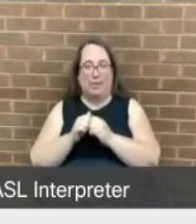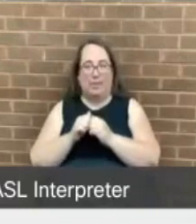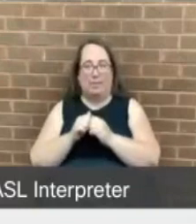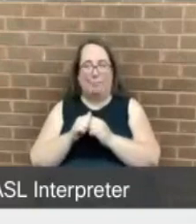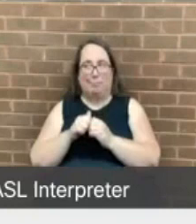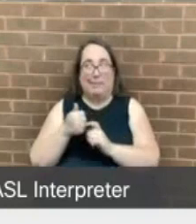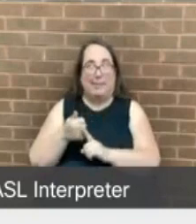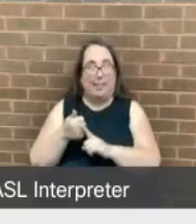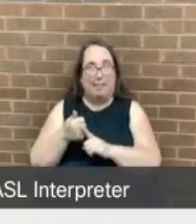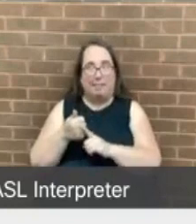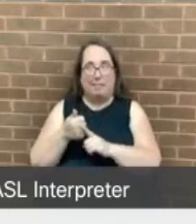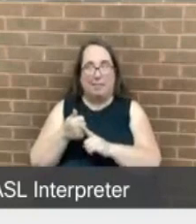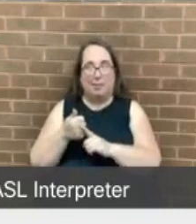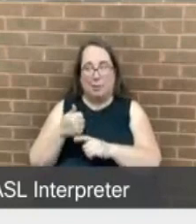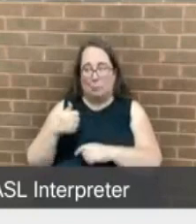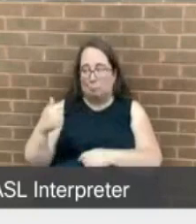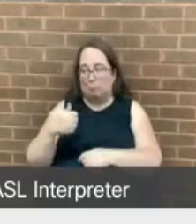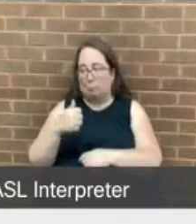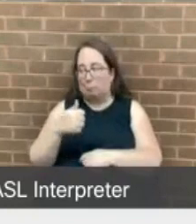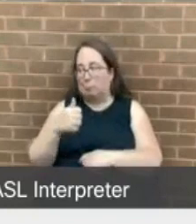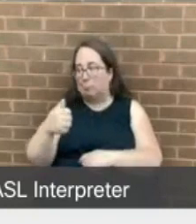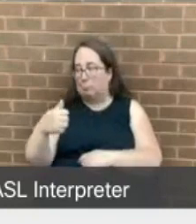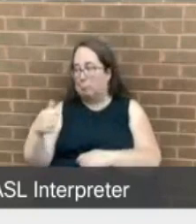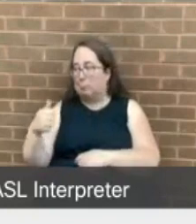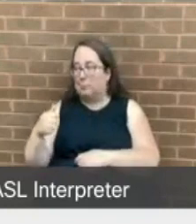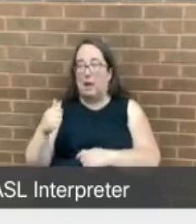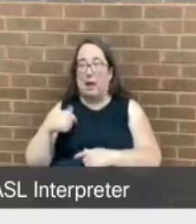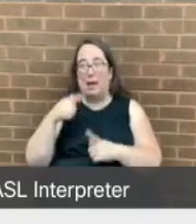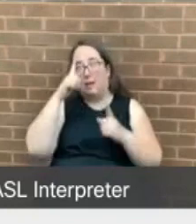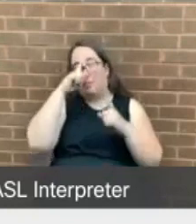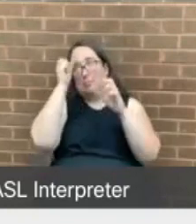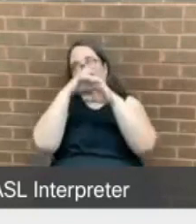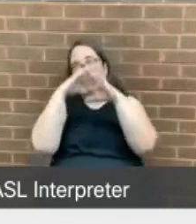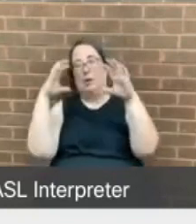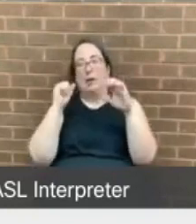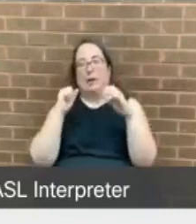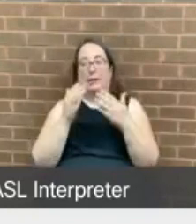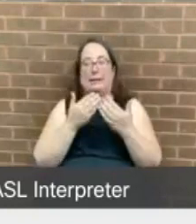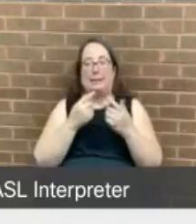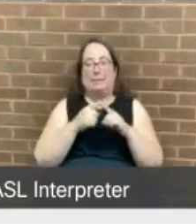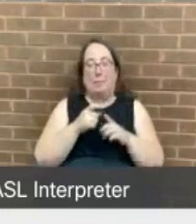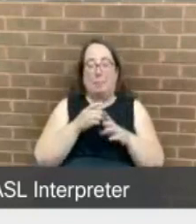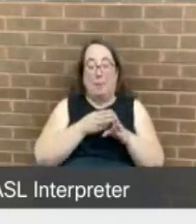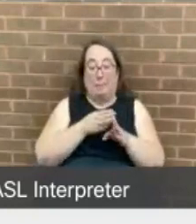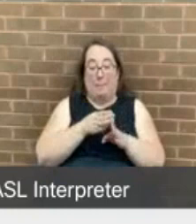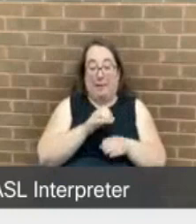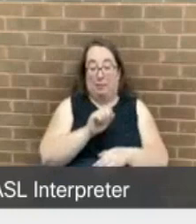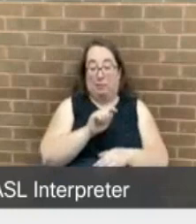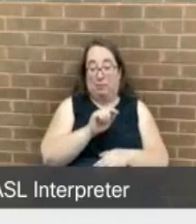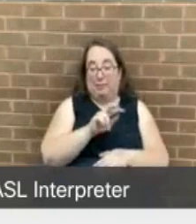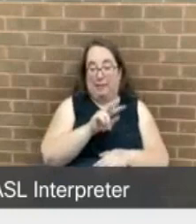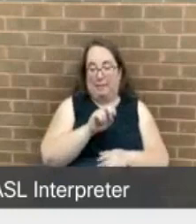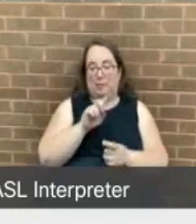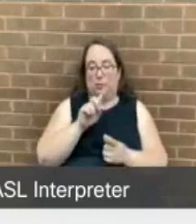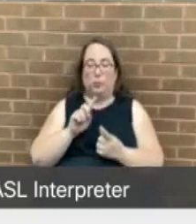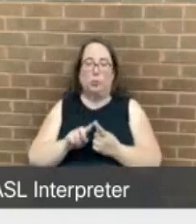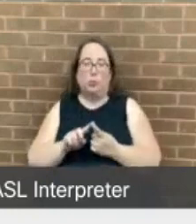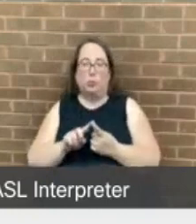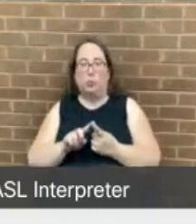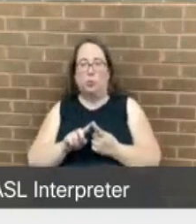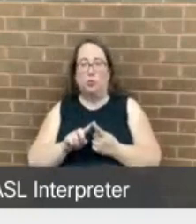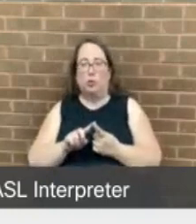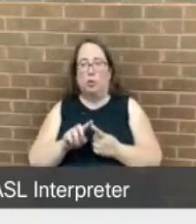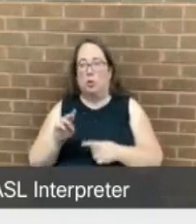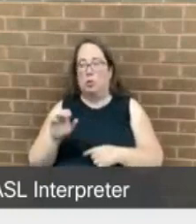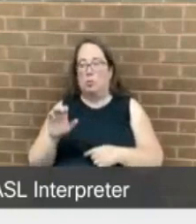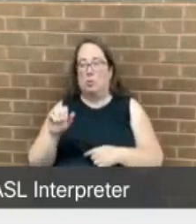really could envision a future where you can easily get from sort of Main Street Savage right over to the Mark station